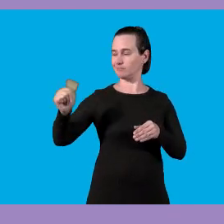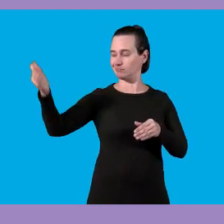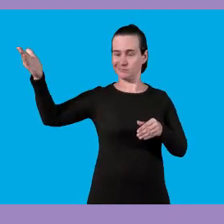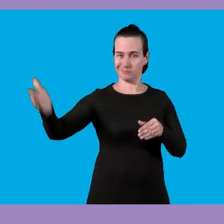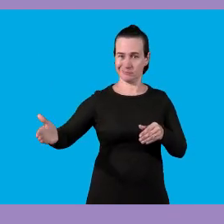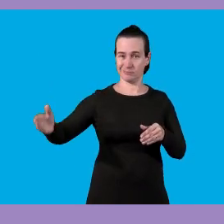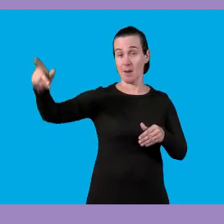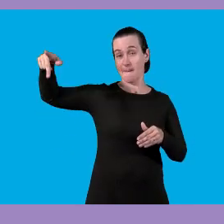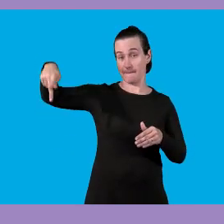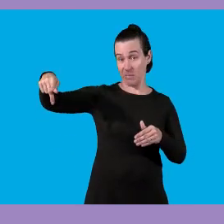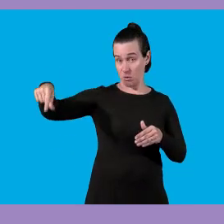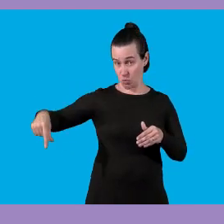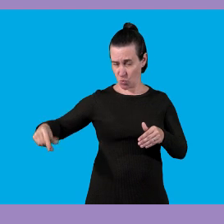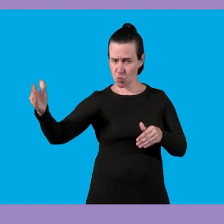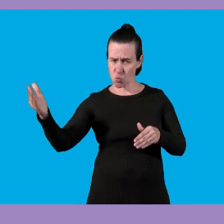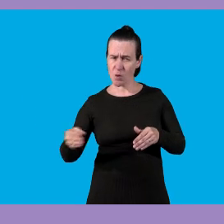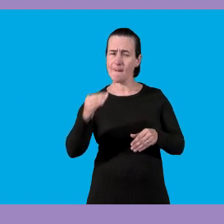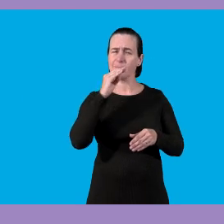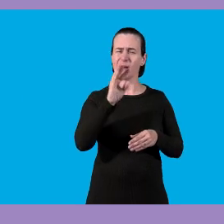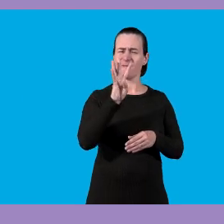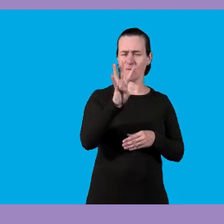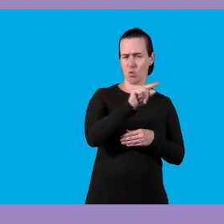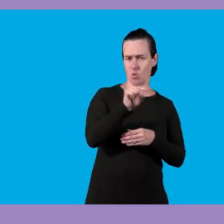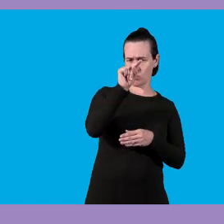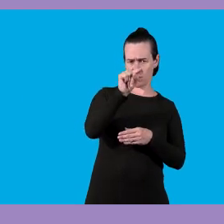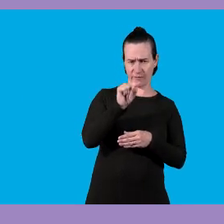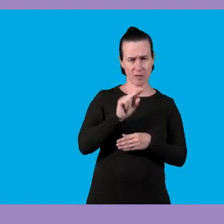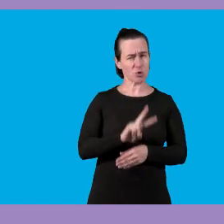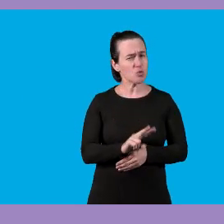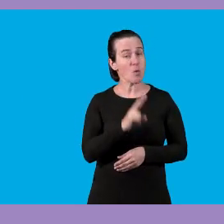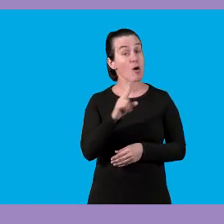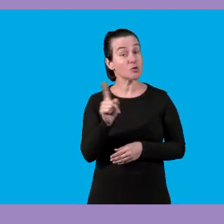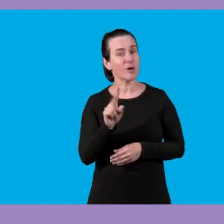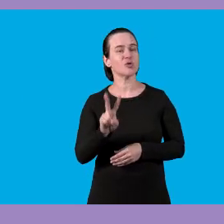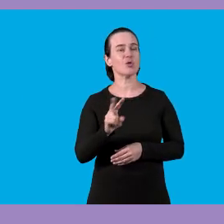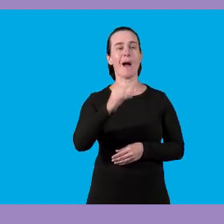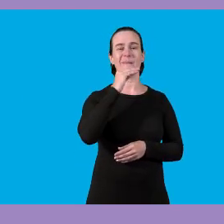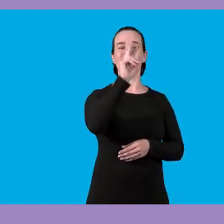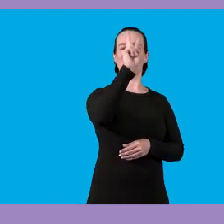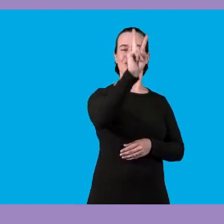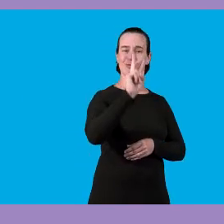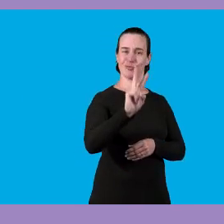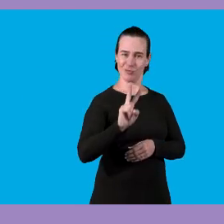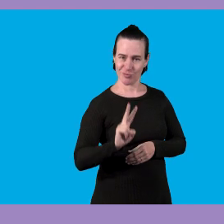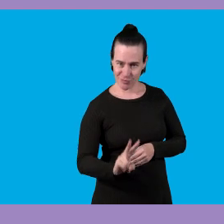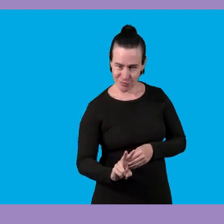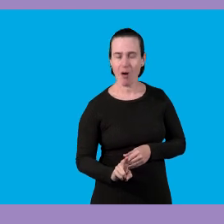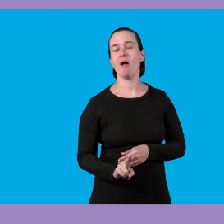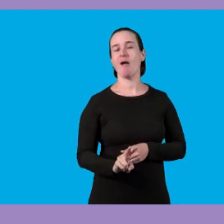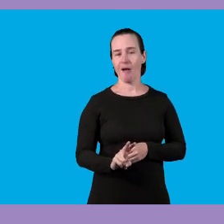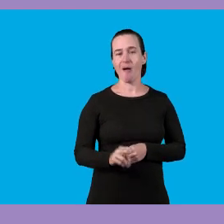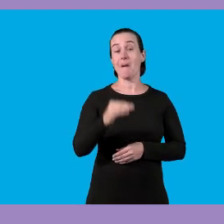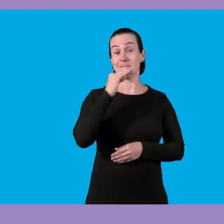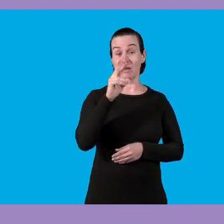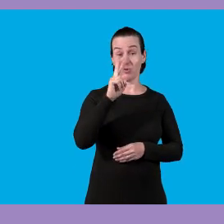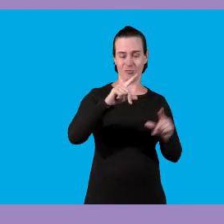divided by PQ, which gives us 4 divided by 2, which is 2. If all the numbers are the